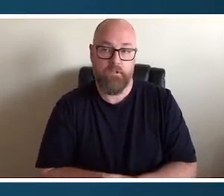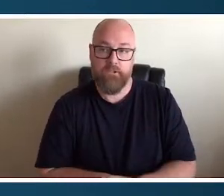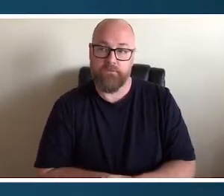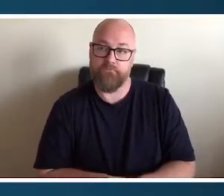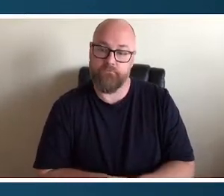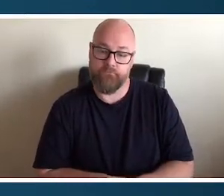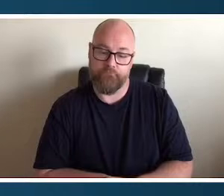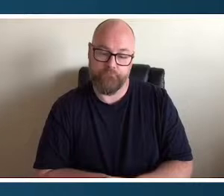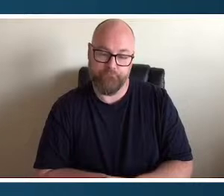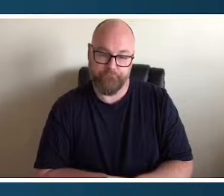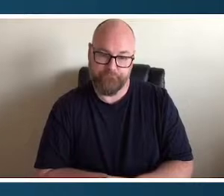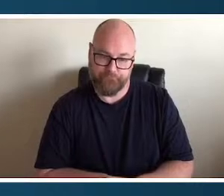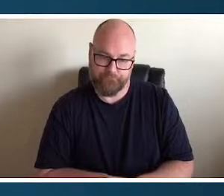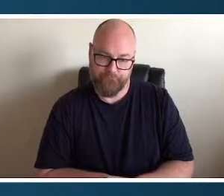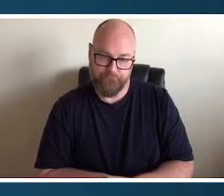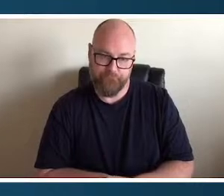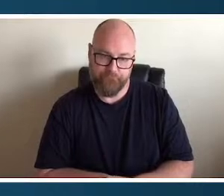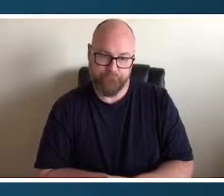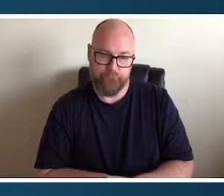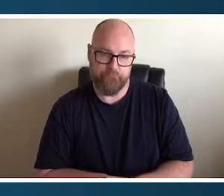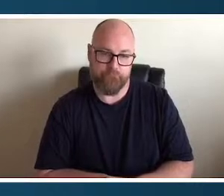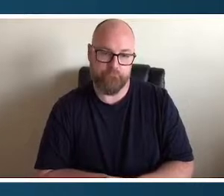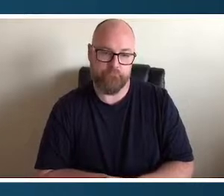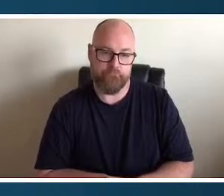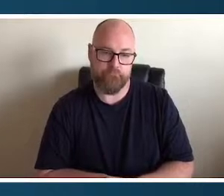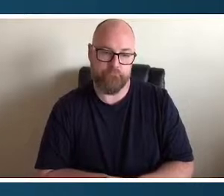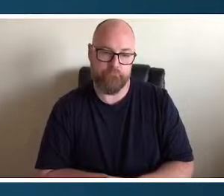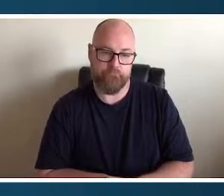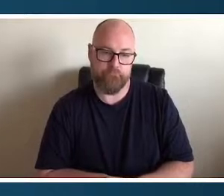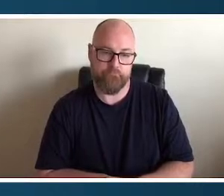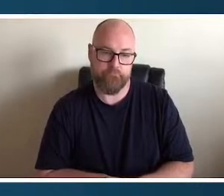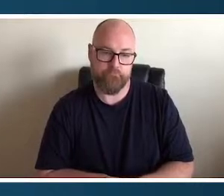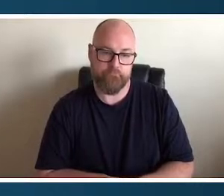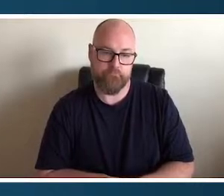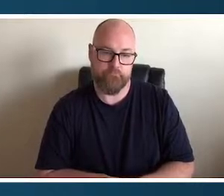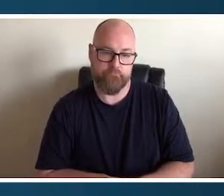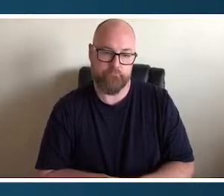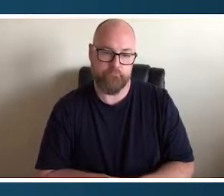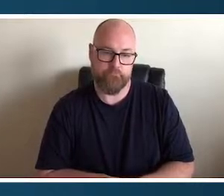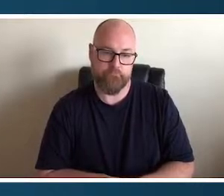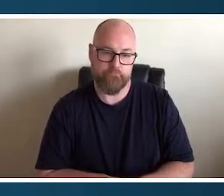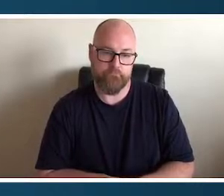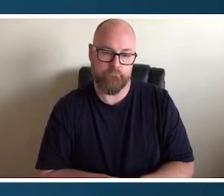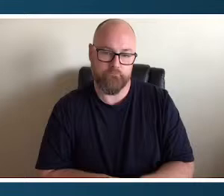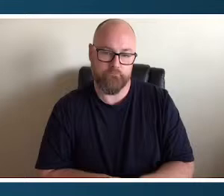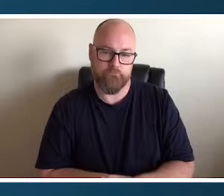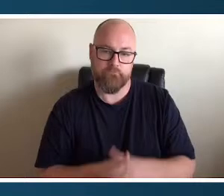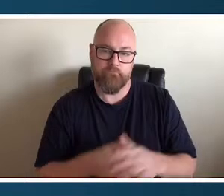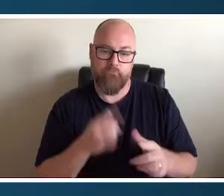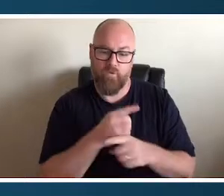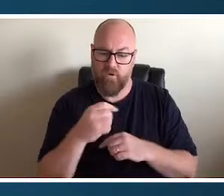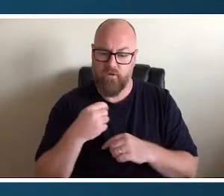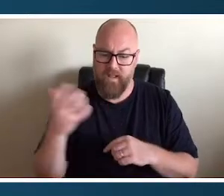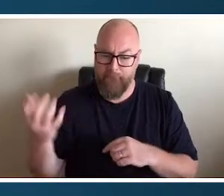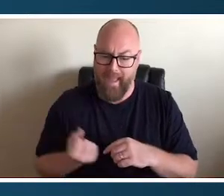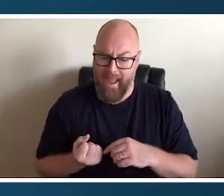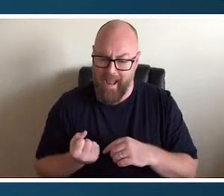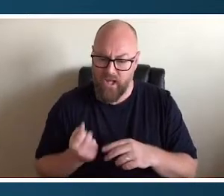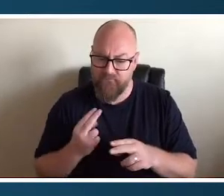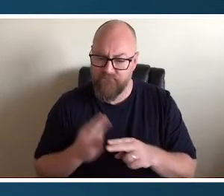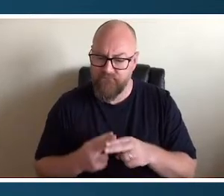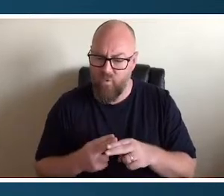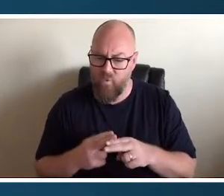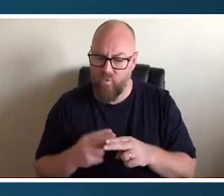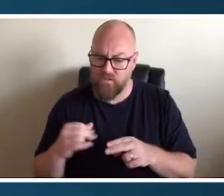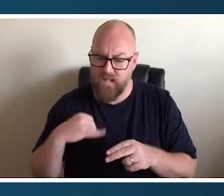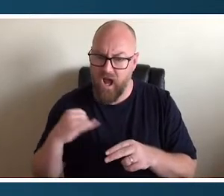I think I forgot the first question on employment right and salary of workers. I think Brian would be the best place to answer this, given the other